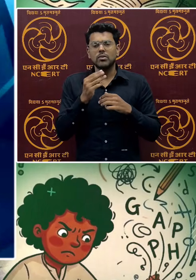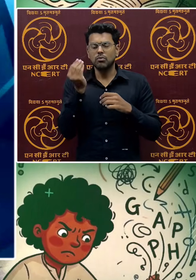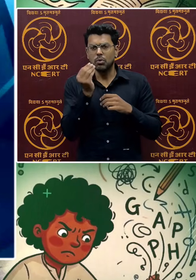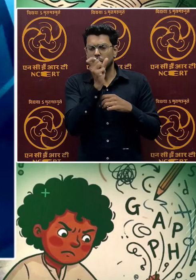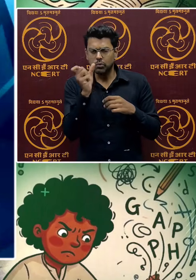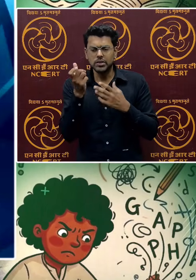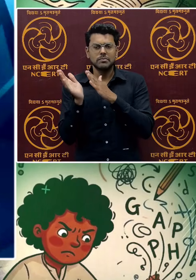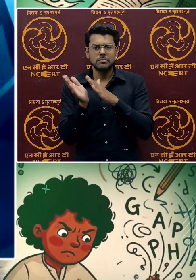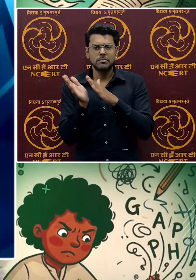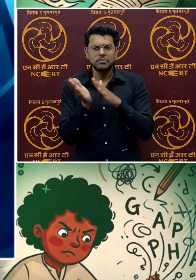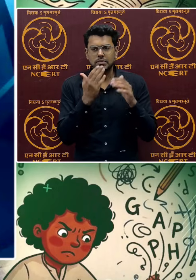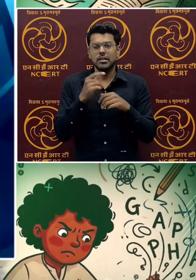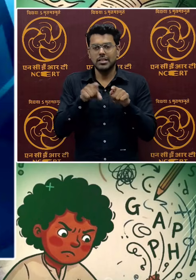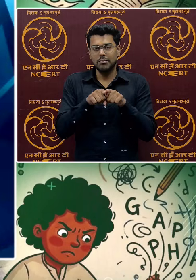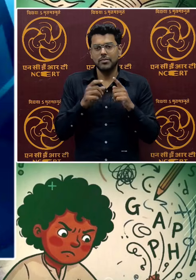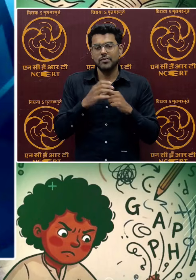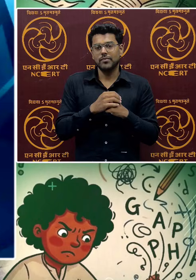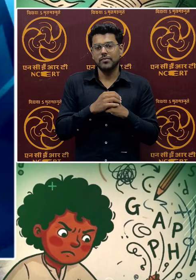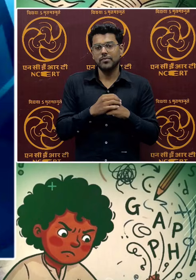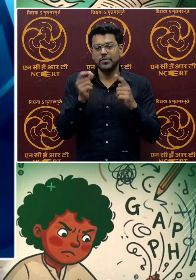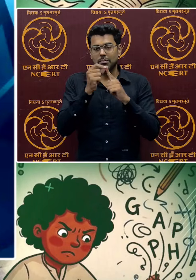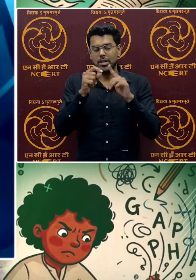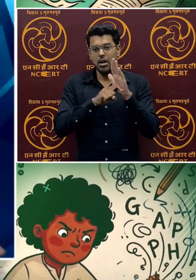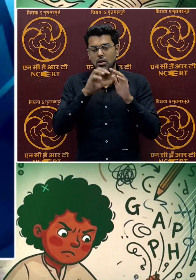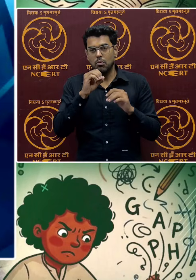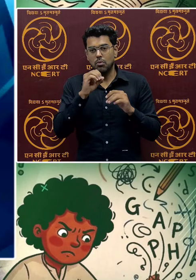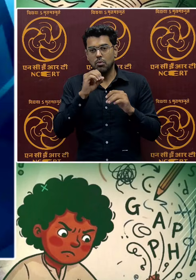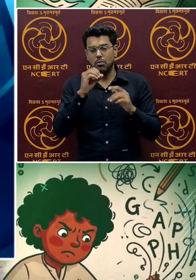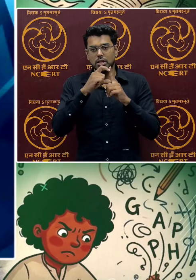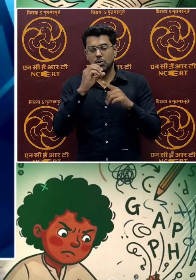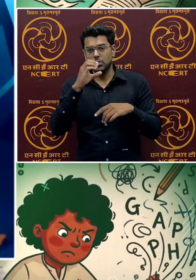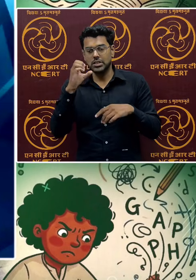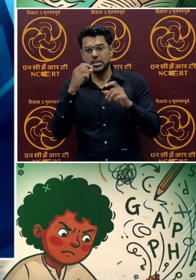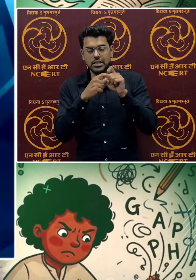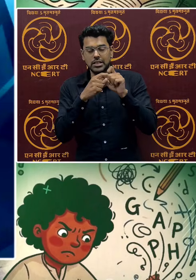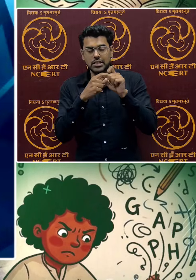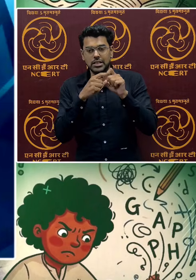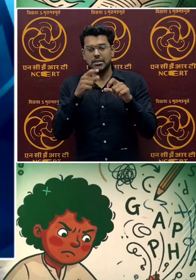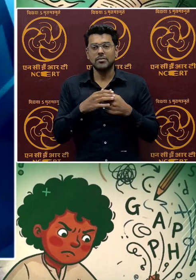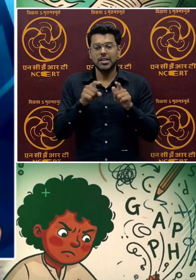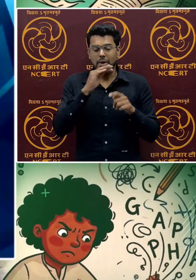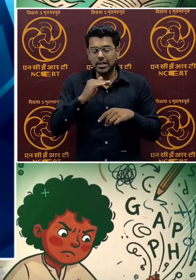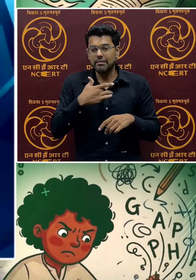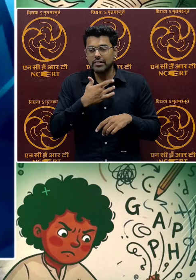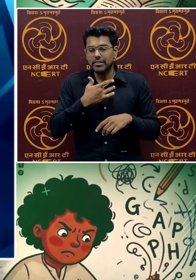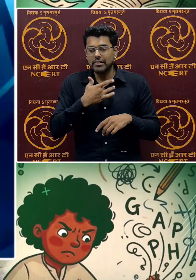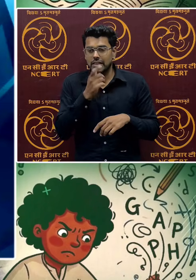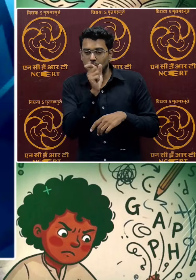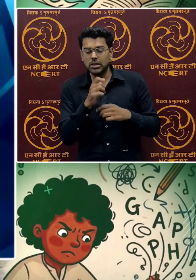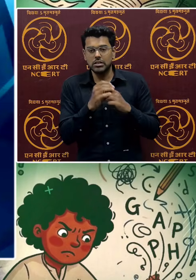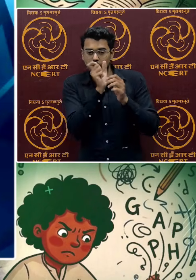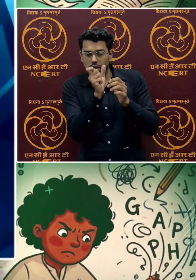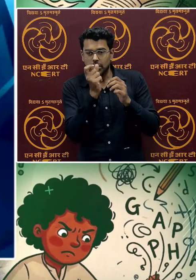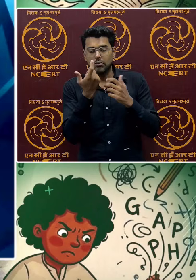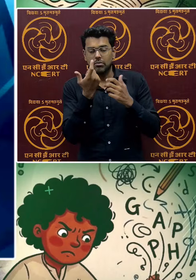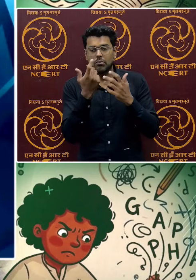yes, okay, if I like PRODUCT, when a kid is not able to decode